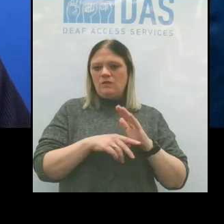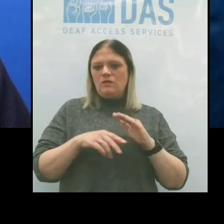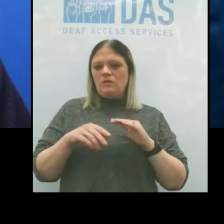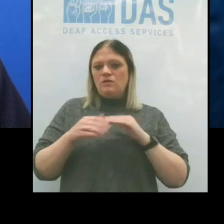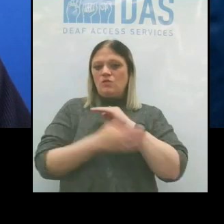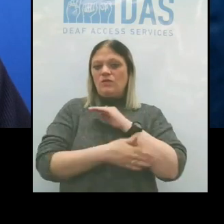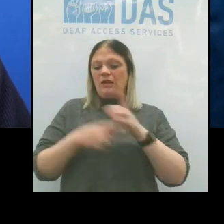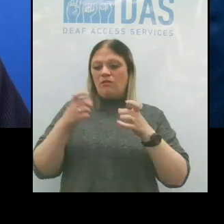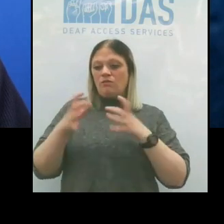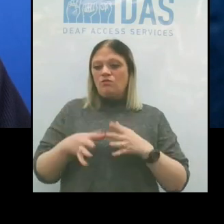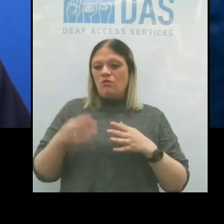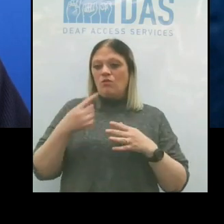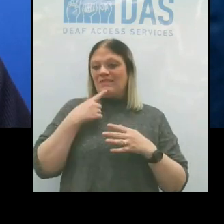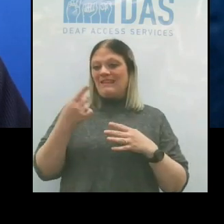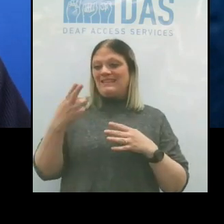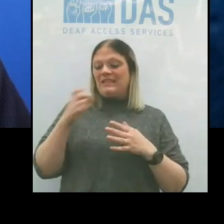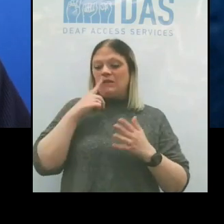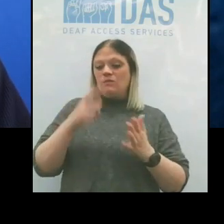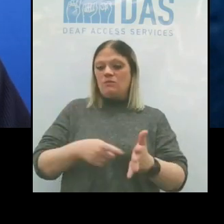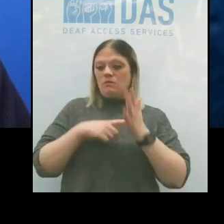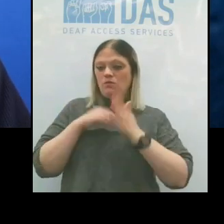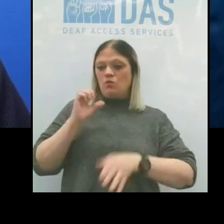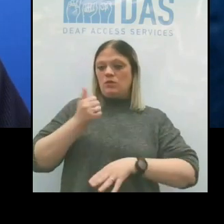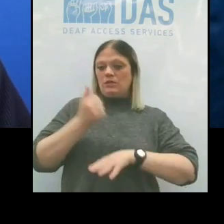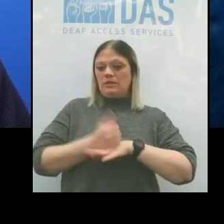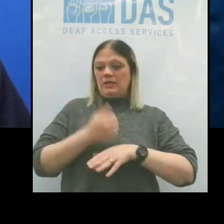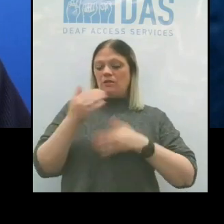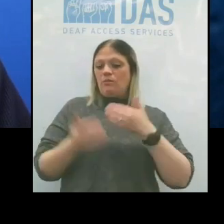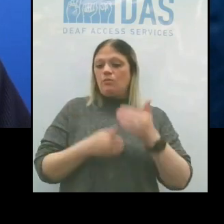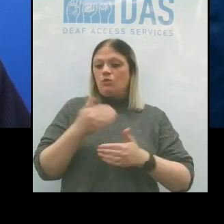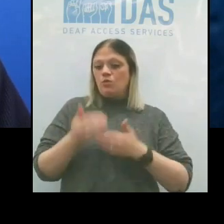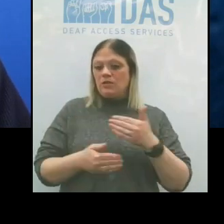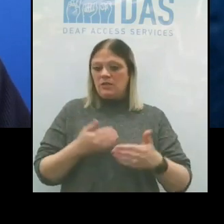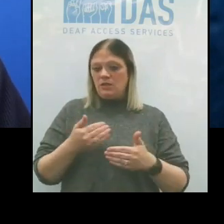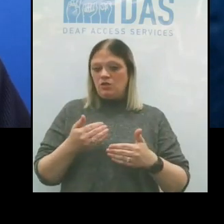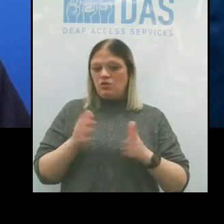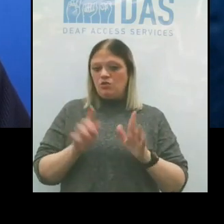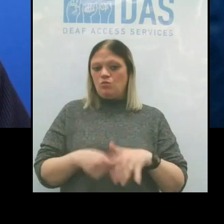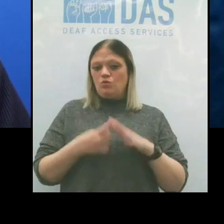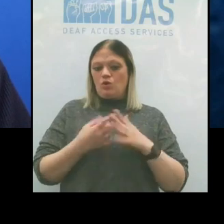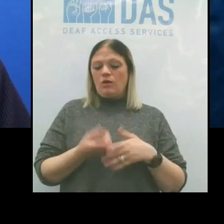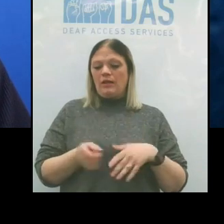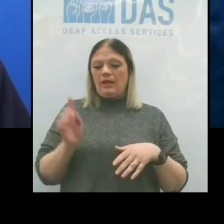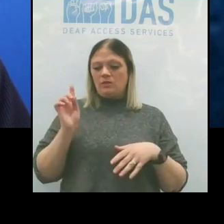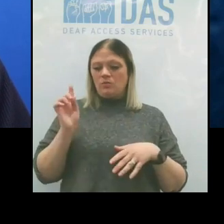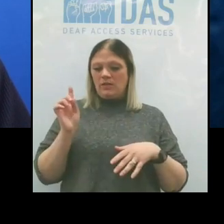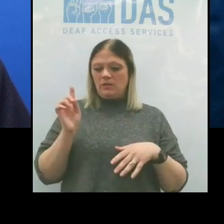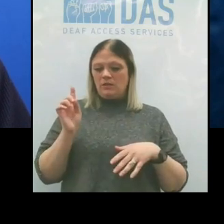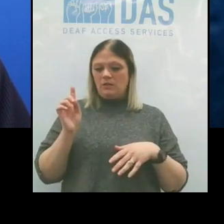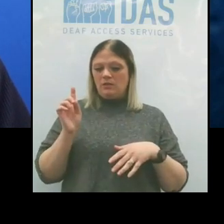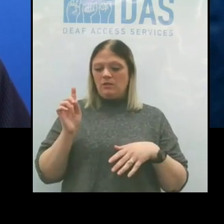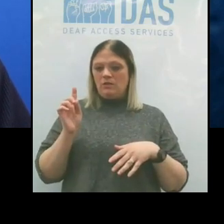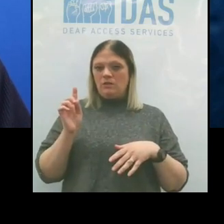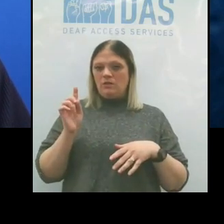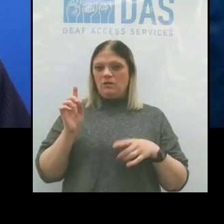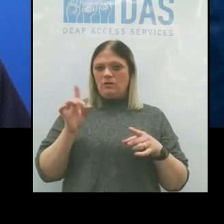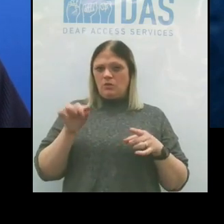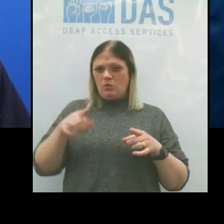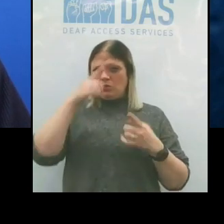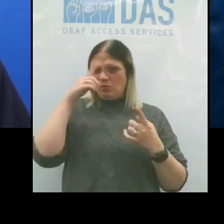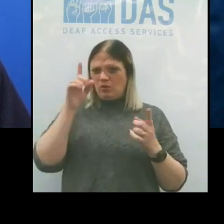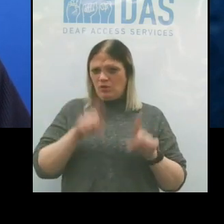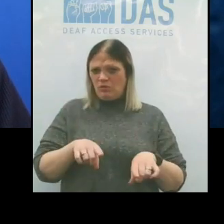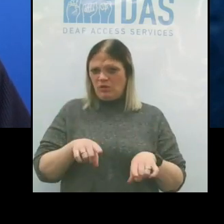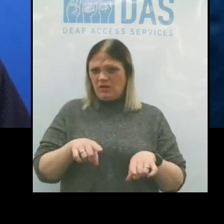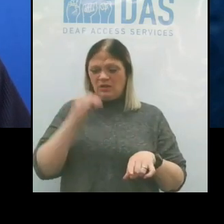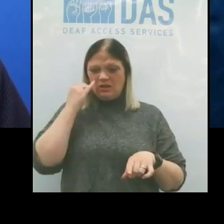was mandated to set this procedure into effect last week. Do you agree with that?